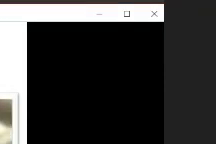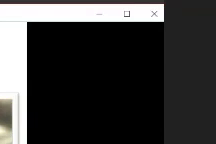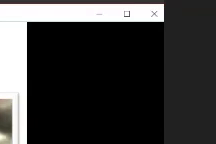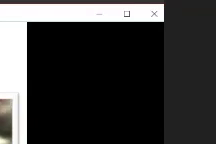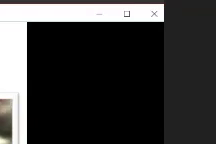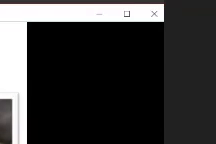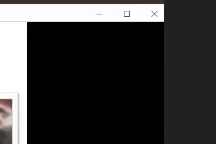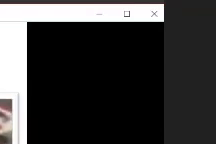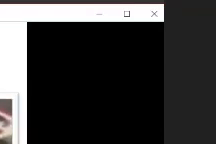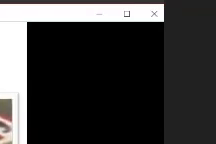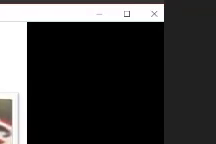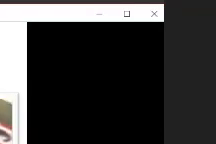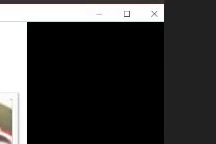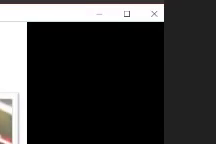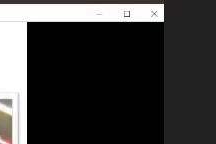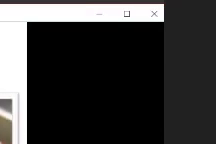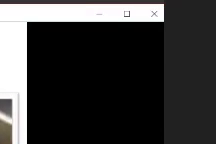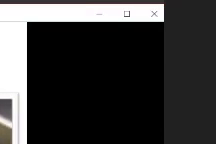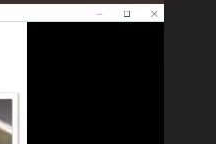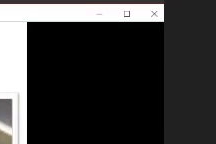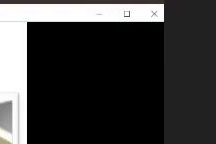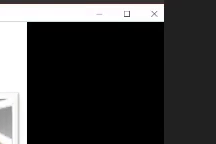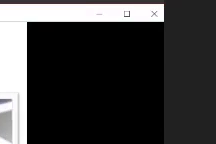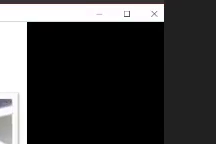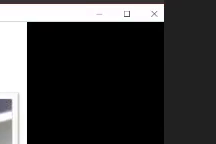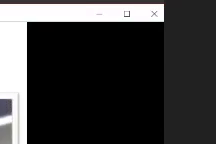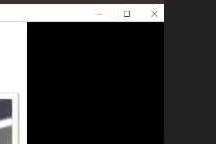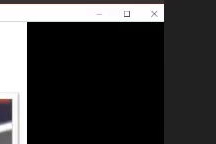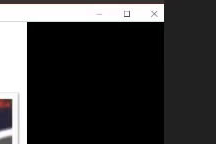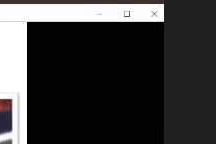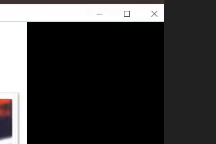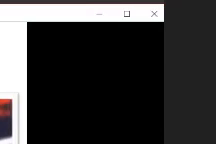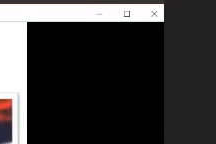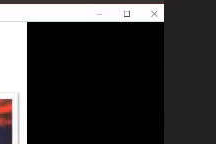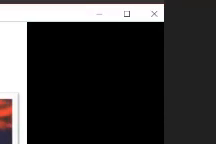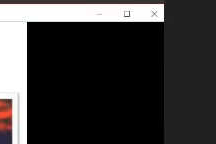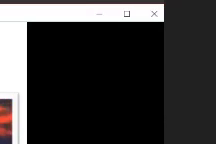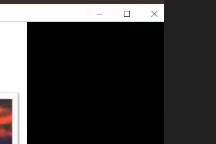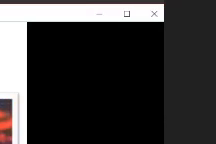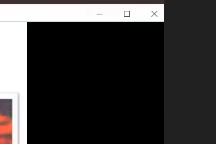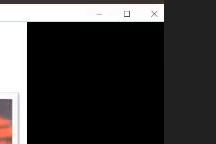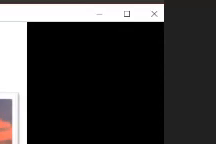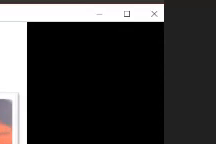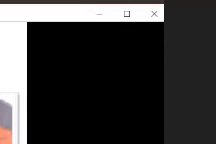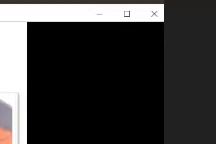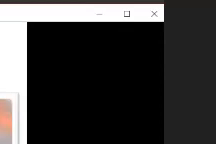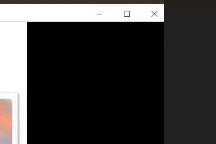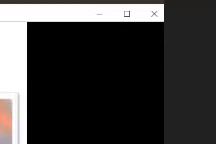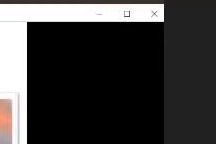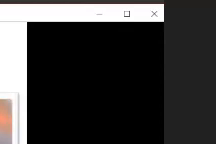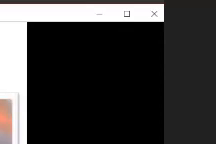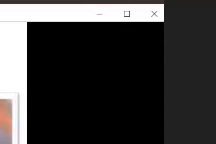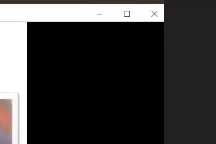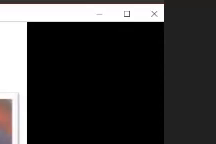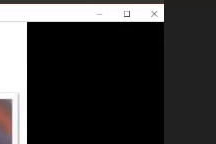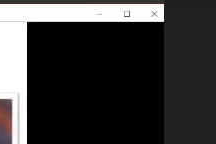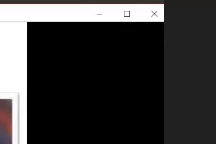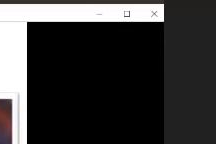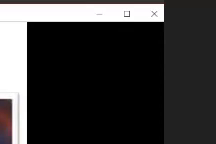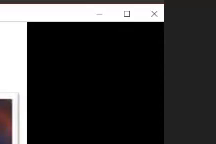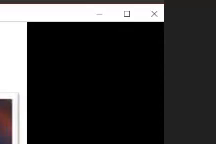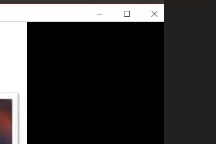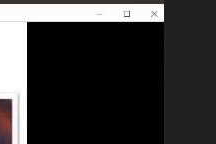holds a poster, Bob Kafka, hands spell vote in ASL. Larry Hughes holds the Rev Up poster. Sandra Petty, Stephen